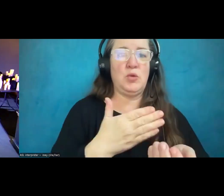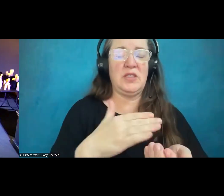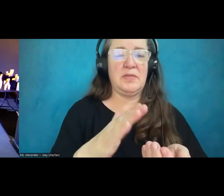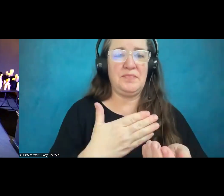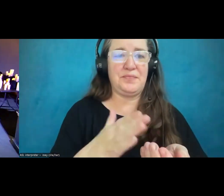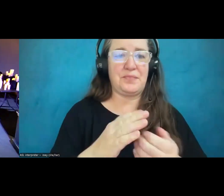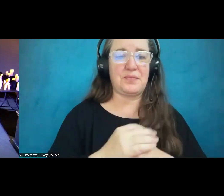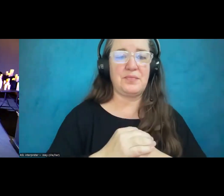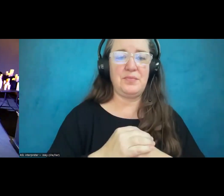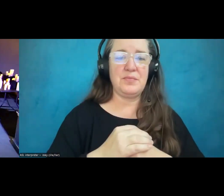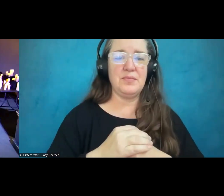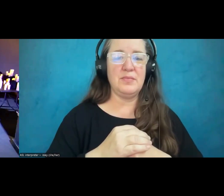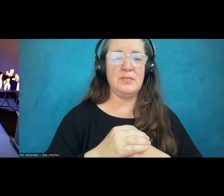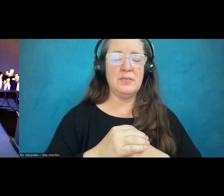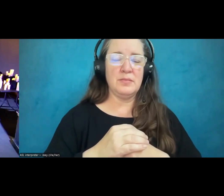I want to take just